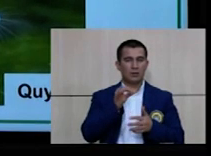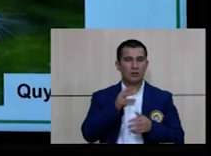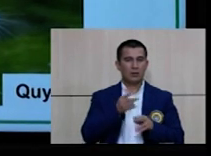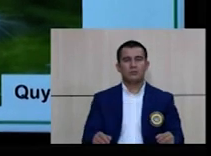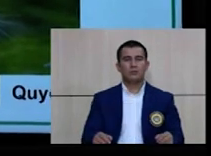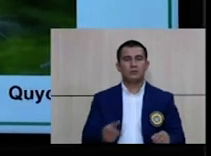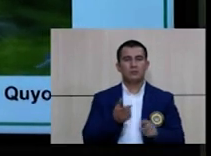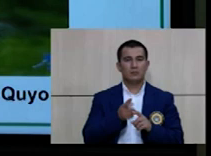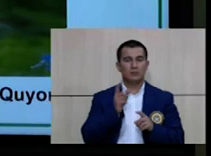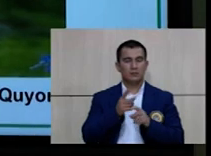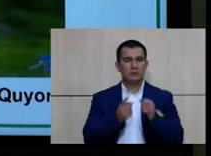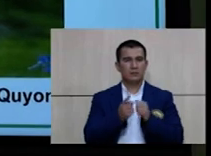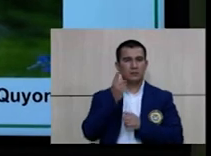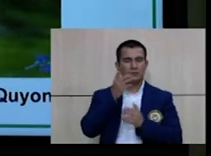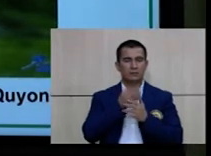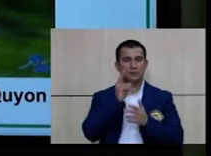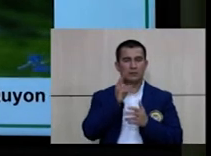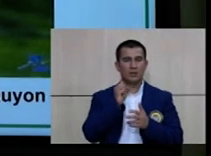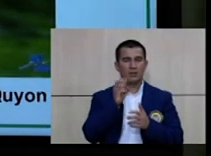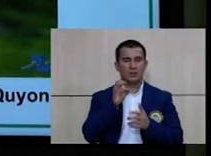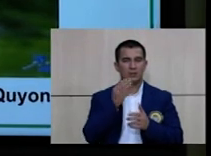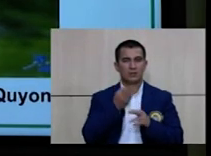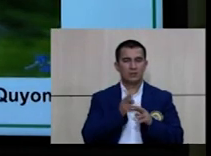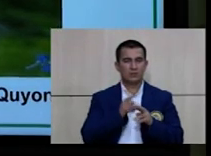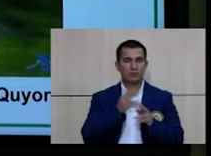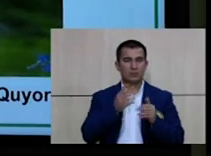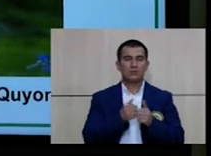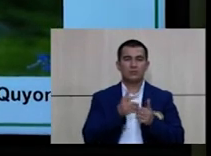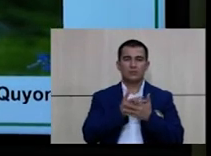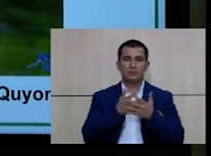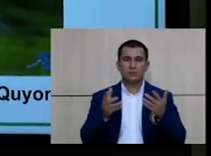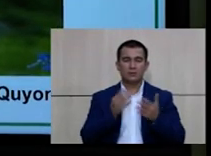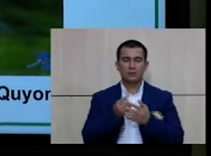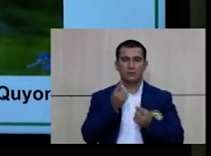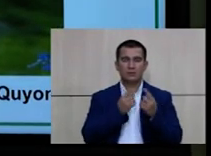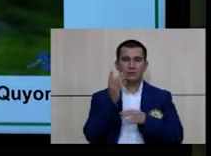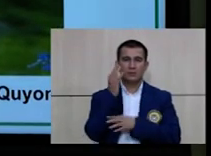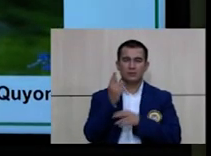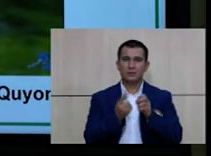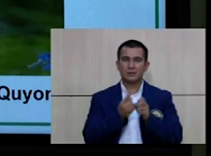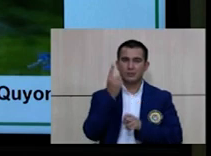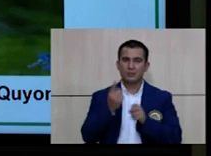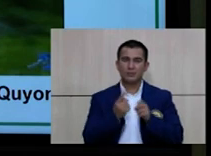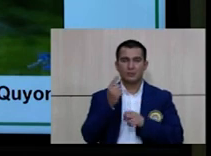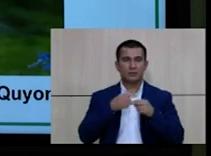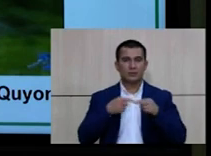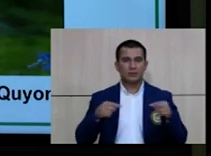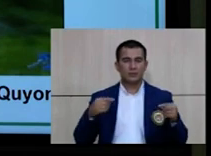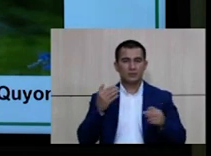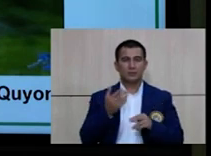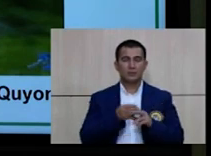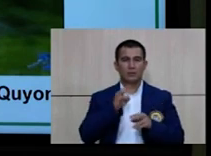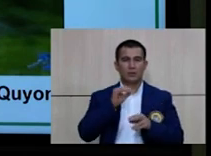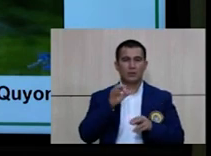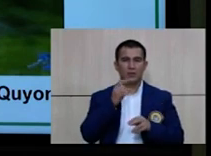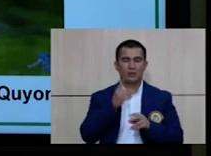Baland bo'yli qamishzorlar, ilonpechak, yovvoyi jida, tol va teraklar, hayvonlardan xongul,